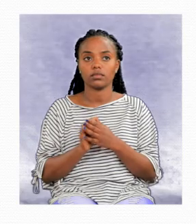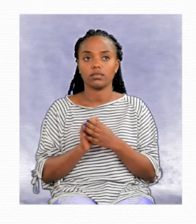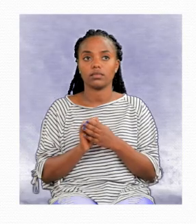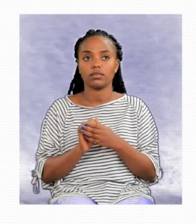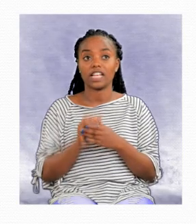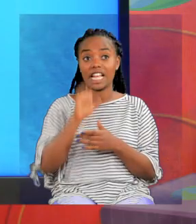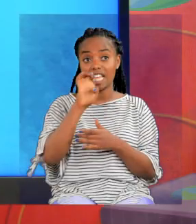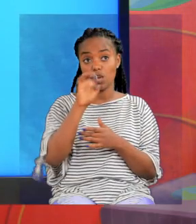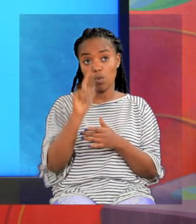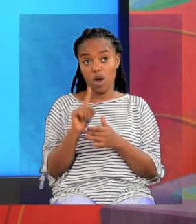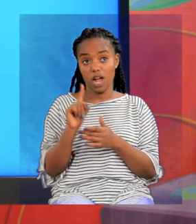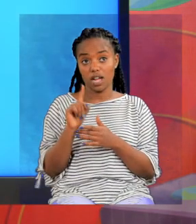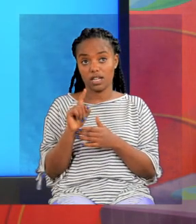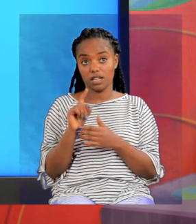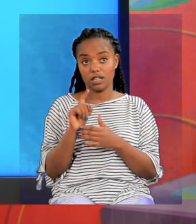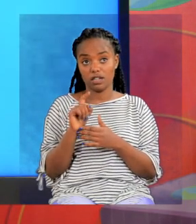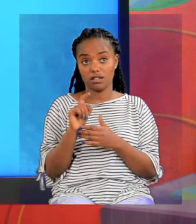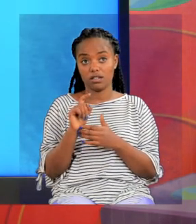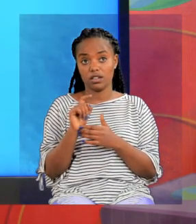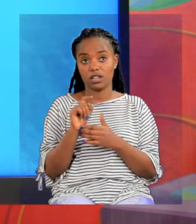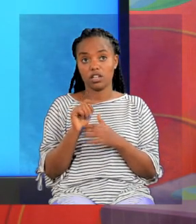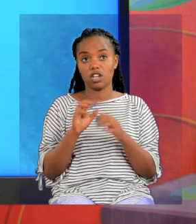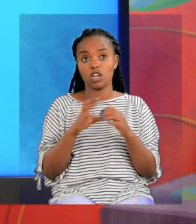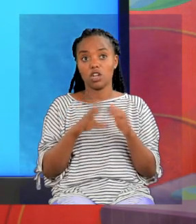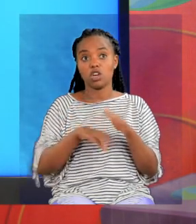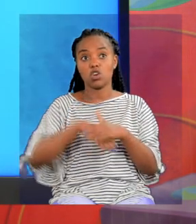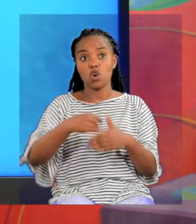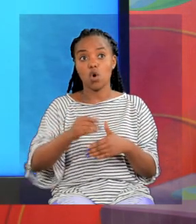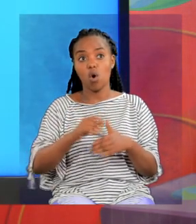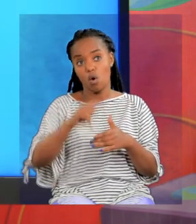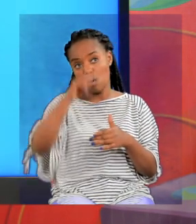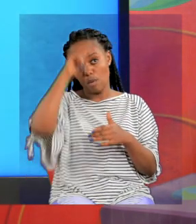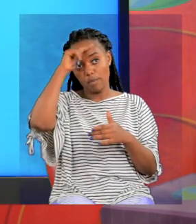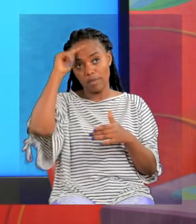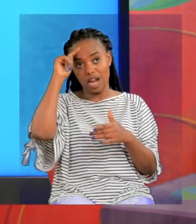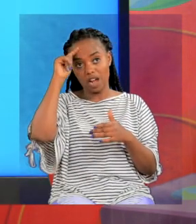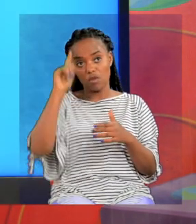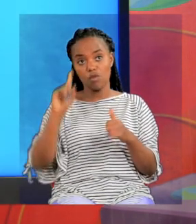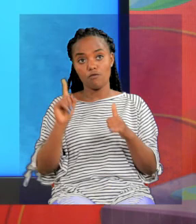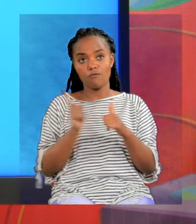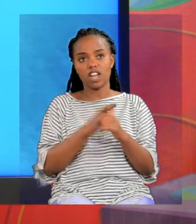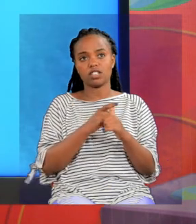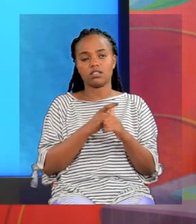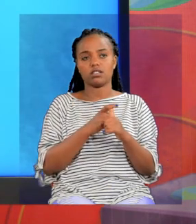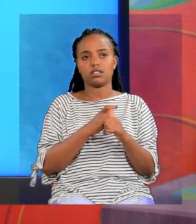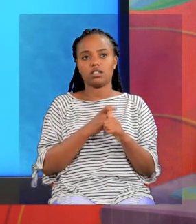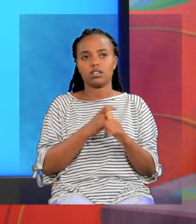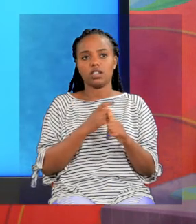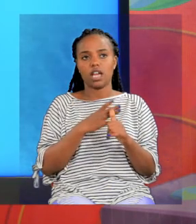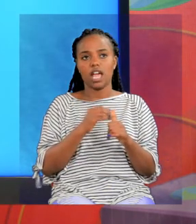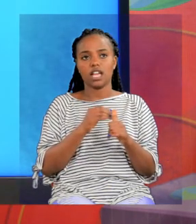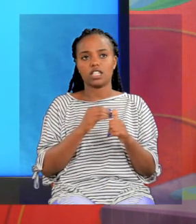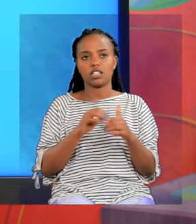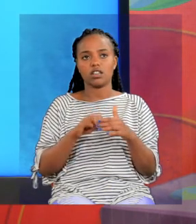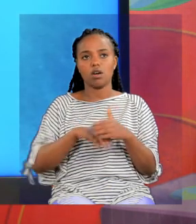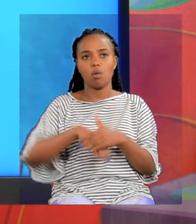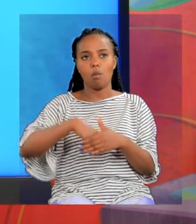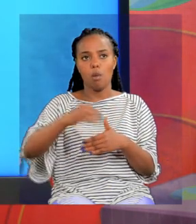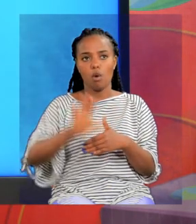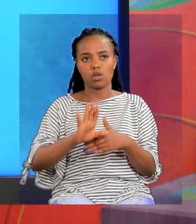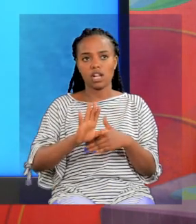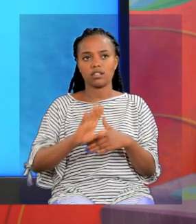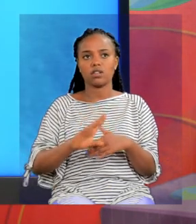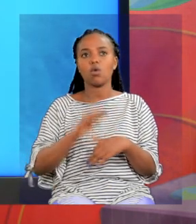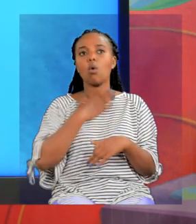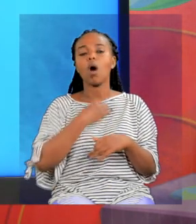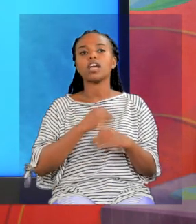event 1, drawing black ball on a first draw. Event 2, assume it is drawing white ball on